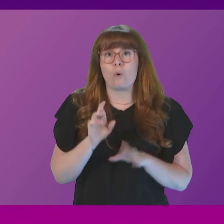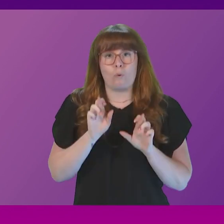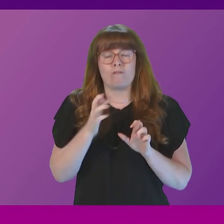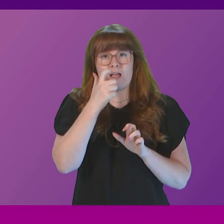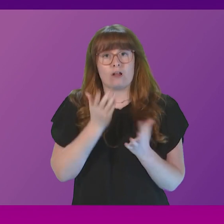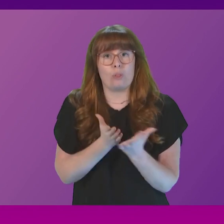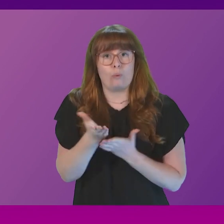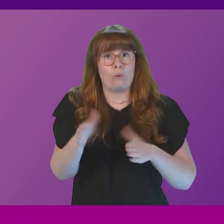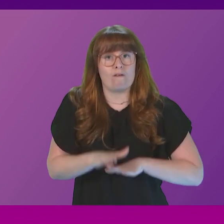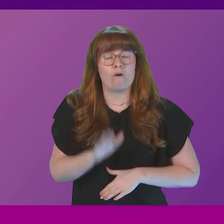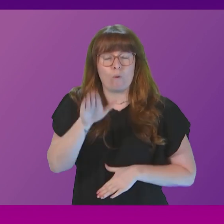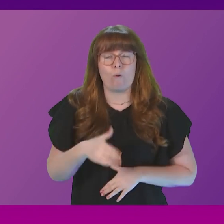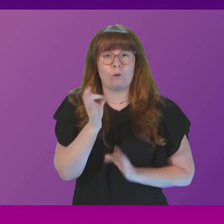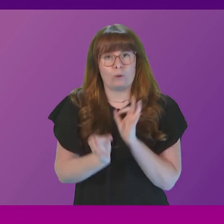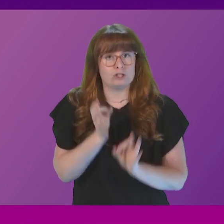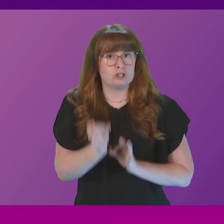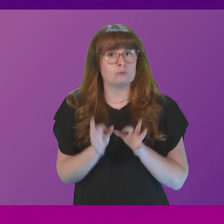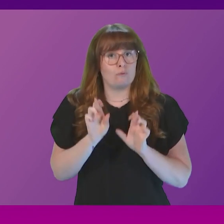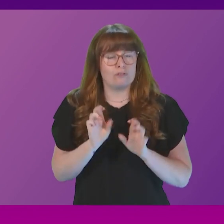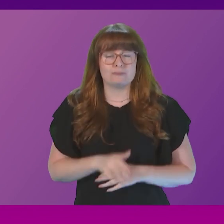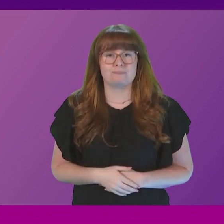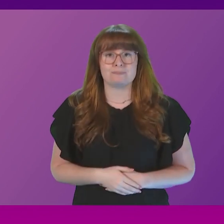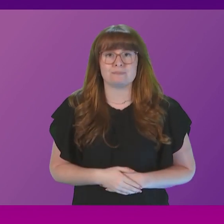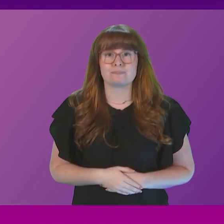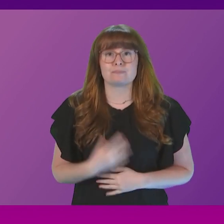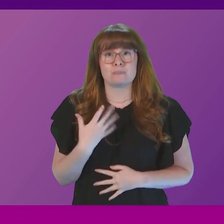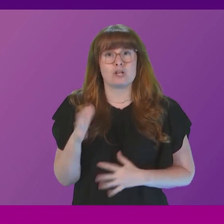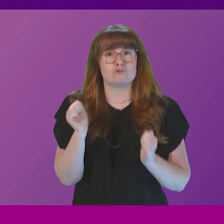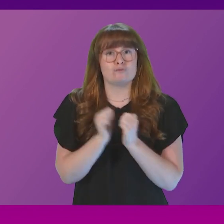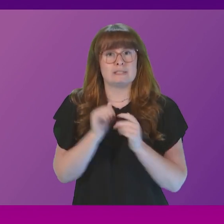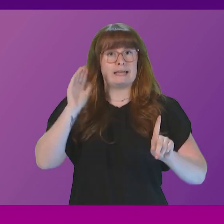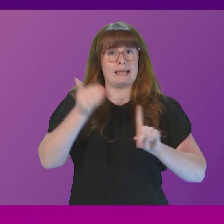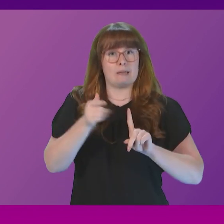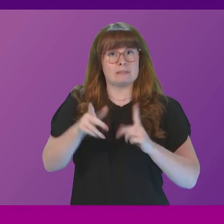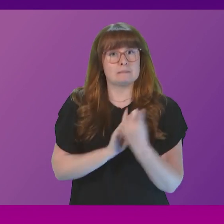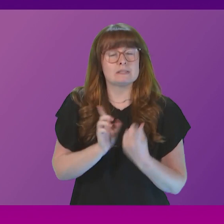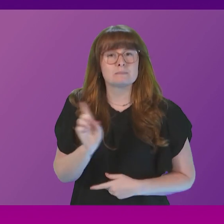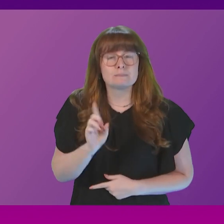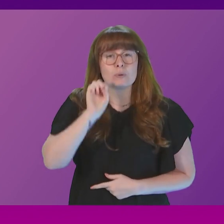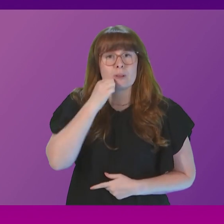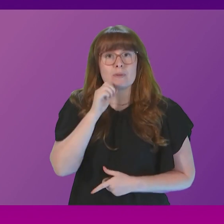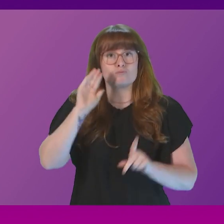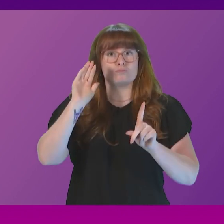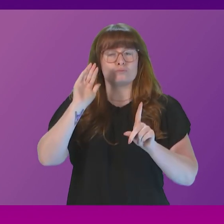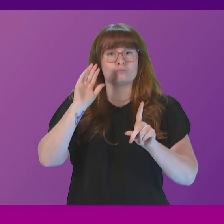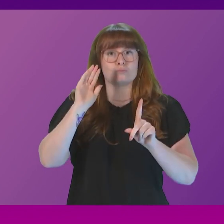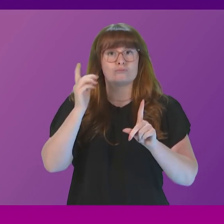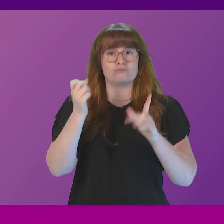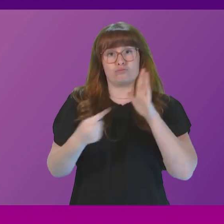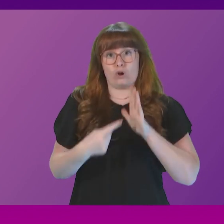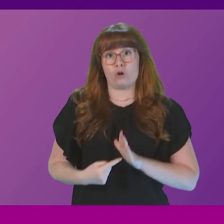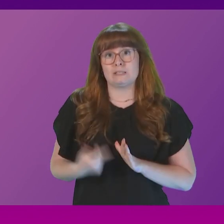to get through all the questions in that time. We've agreed the focus of today's meeting will be on the priorities that you set